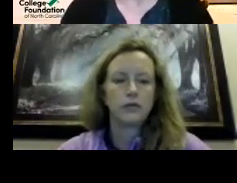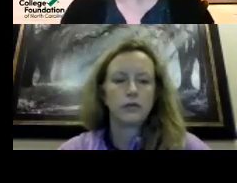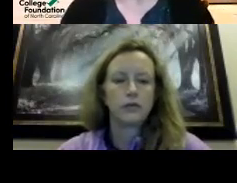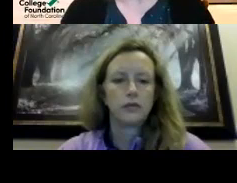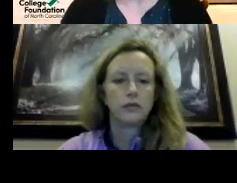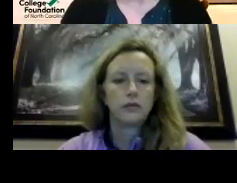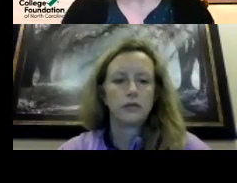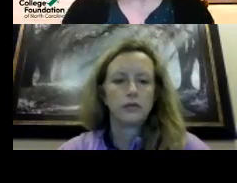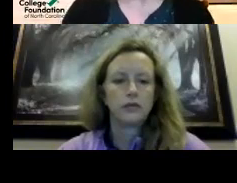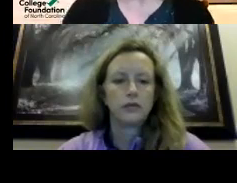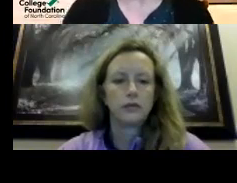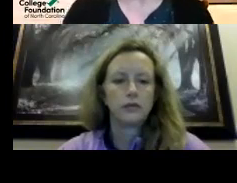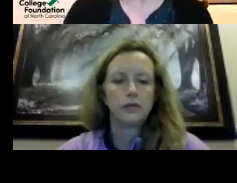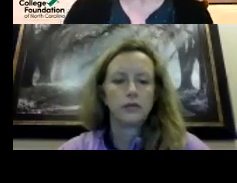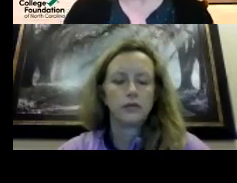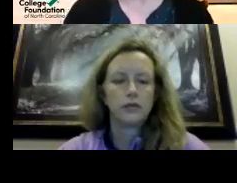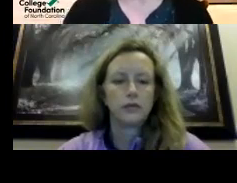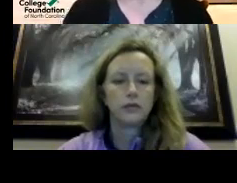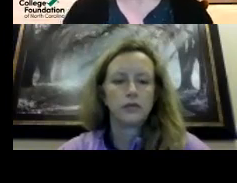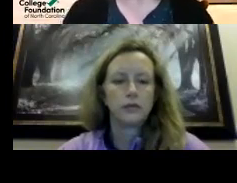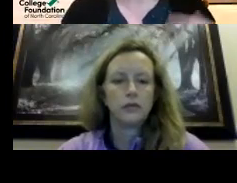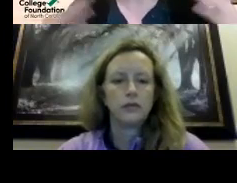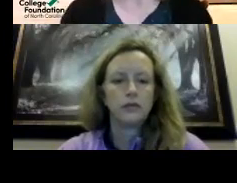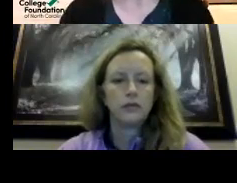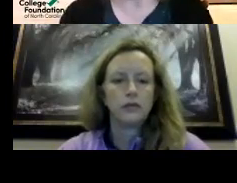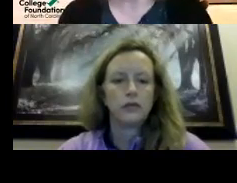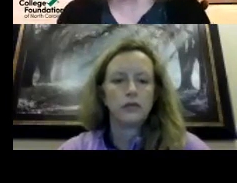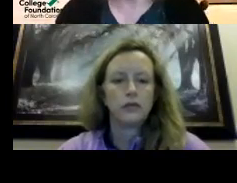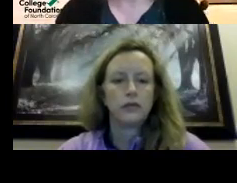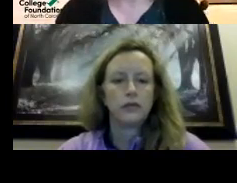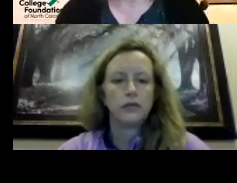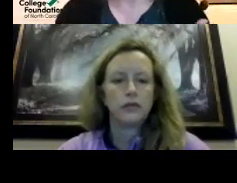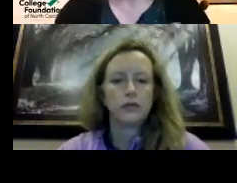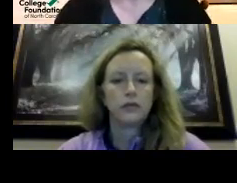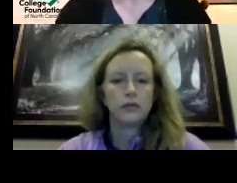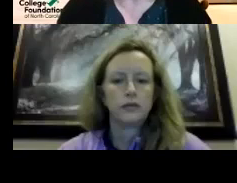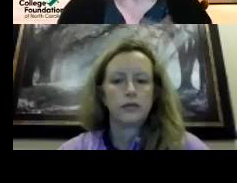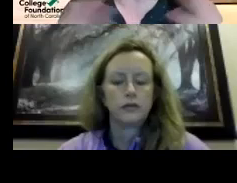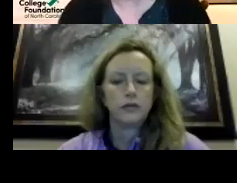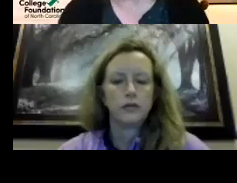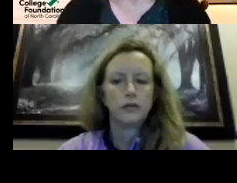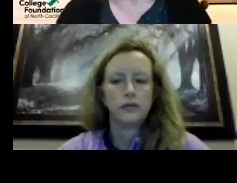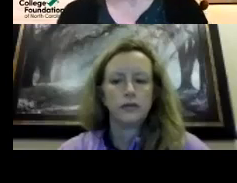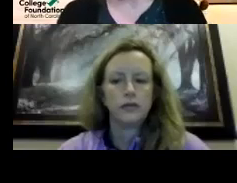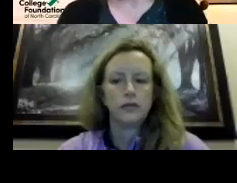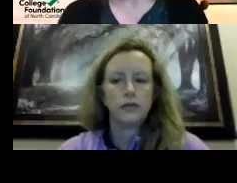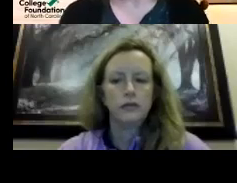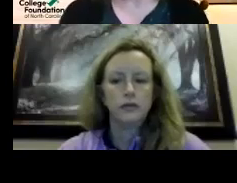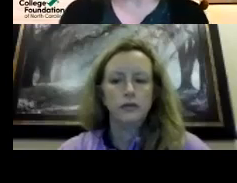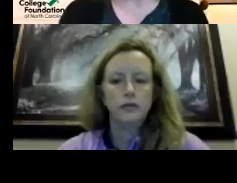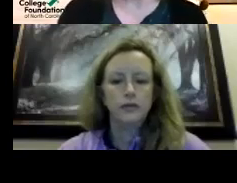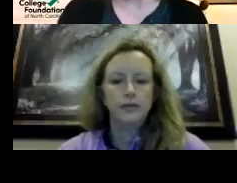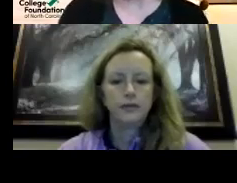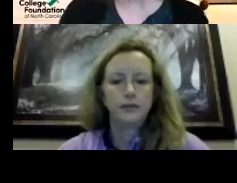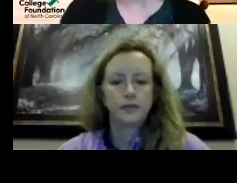are single, if you are just looking for an undergraduate degree, like a bachelor's or an